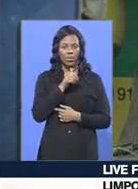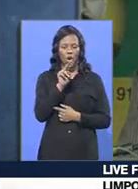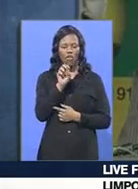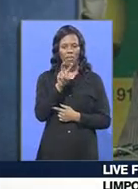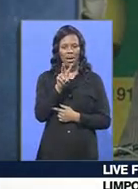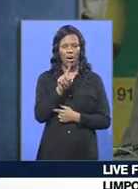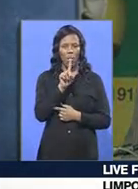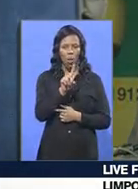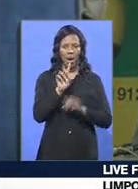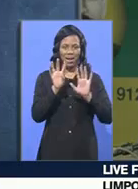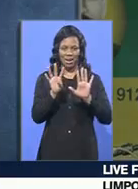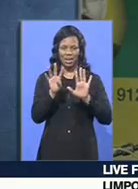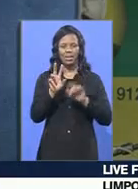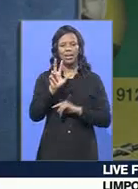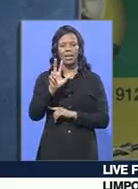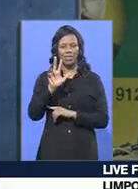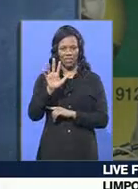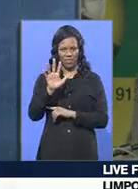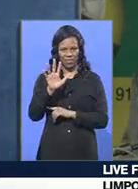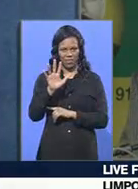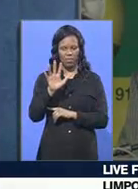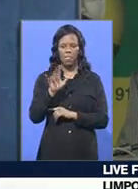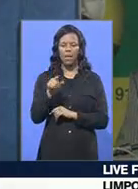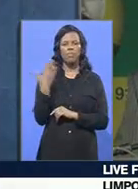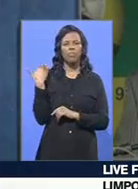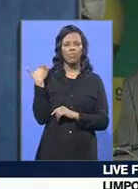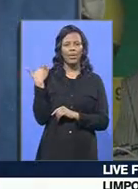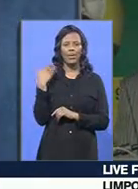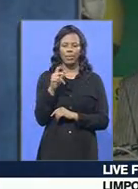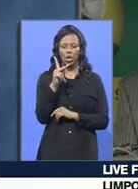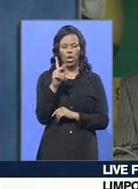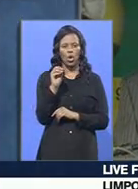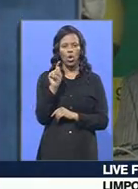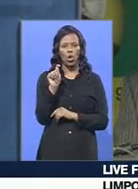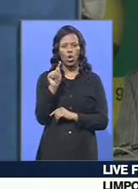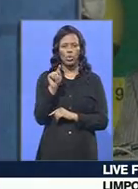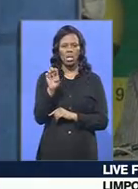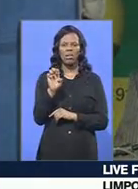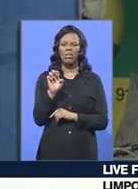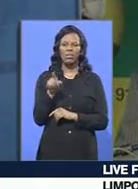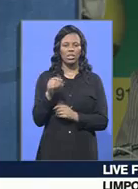He met the then Justice Minister Kobi Kutsi in